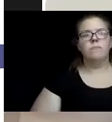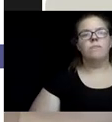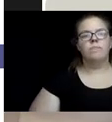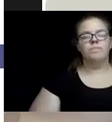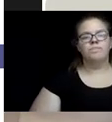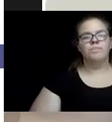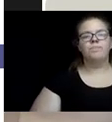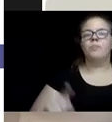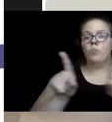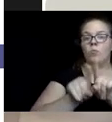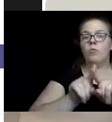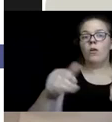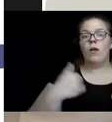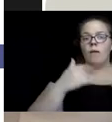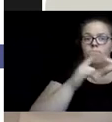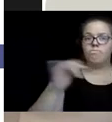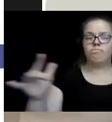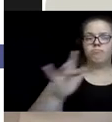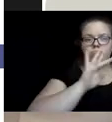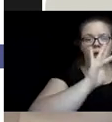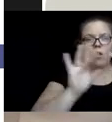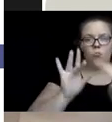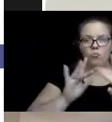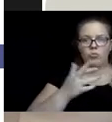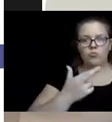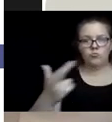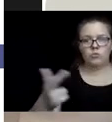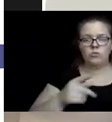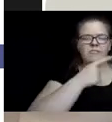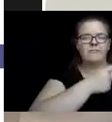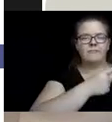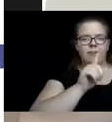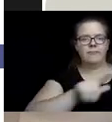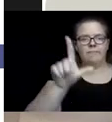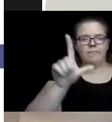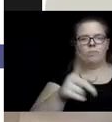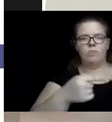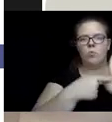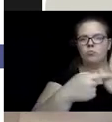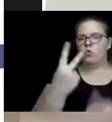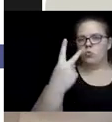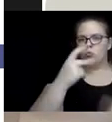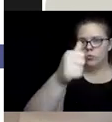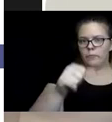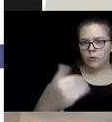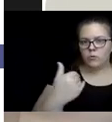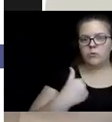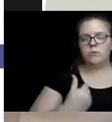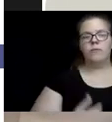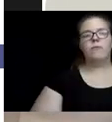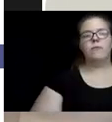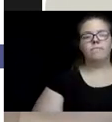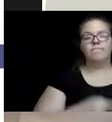We also have a variety of other outreach resources. On this slide, I'm showing two of the posters that we have. We have them